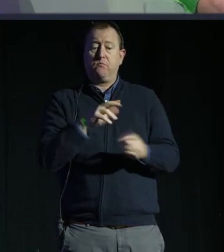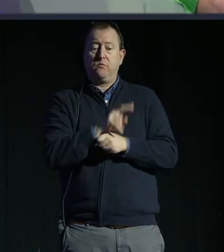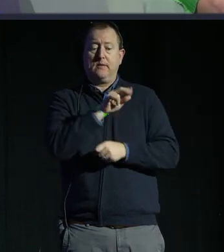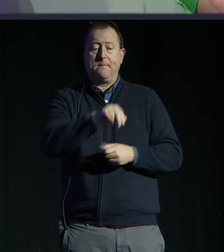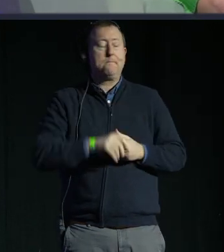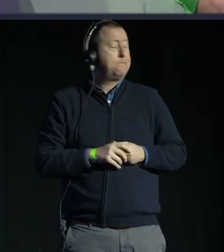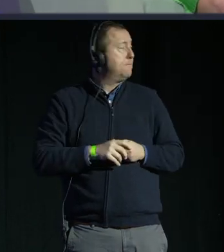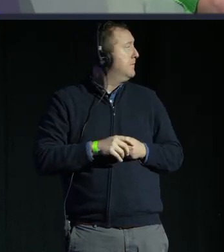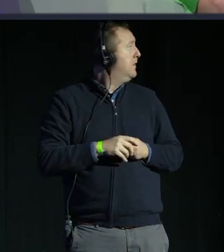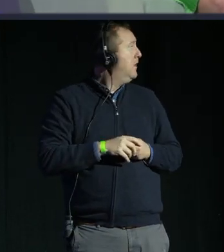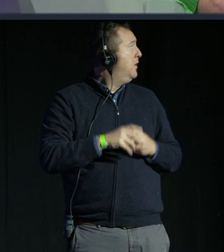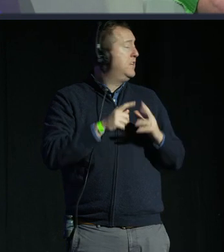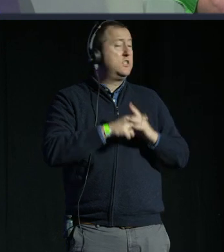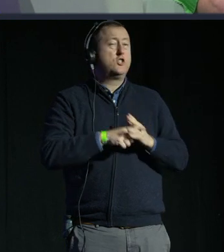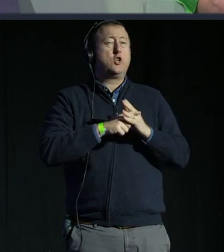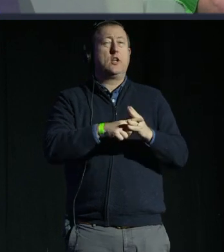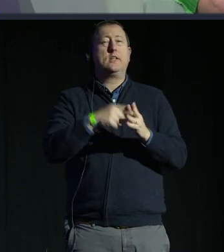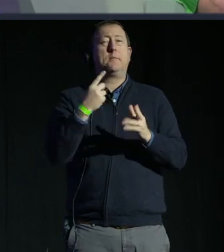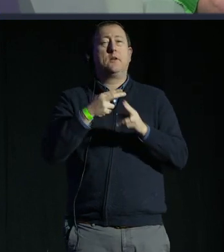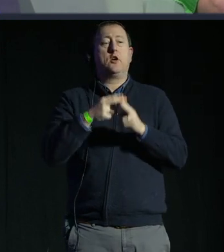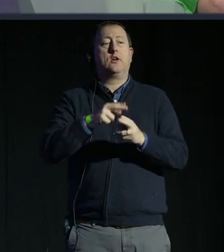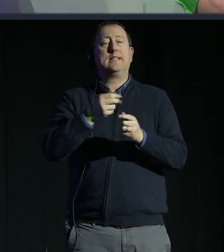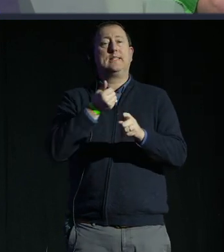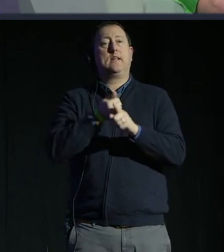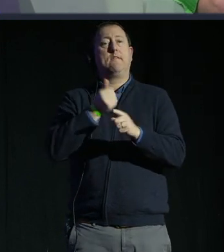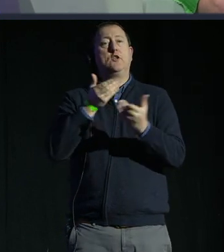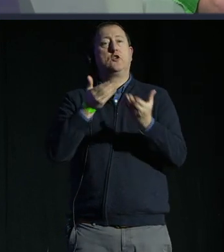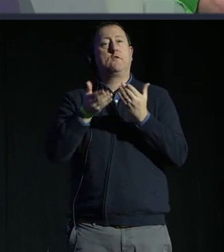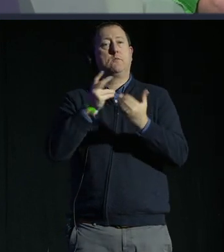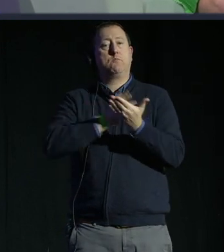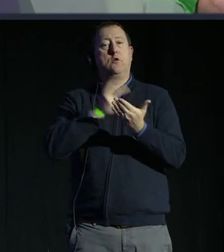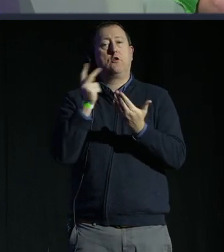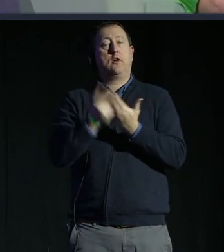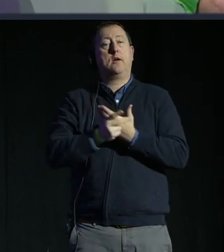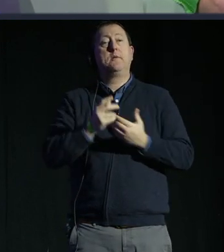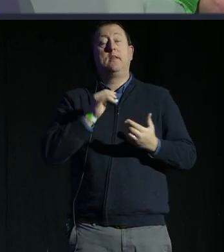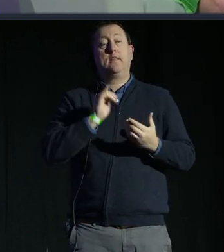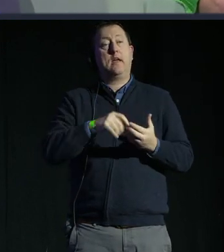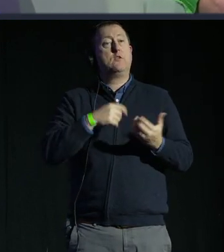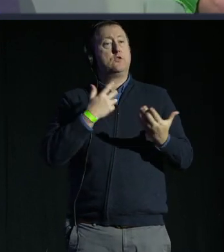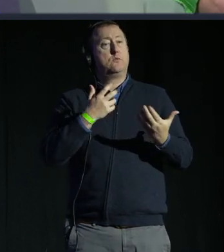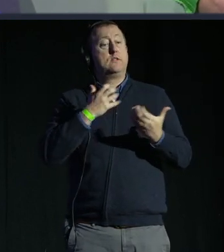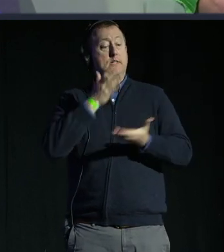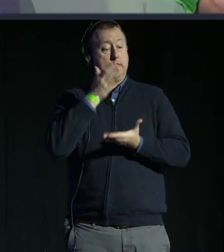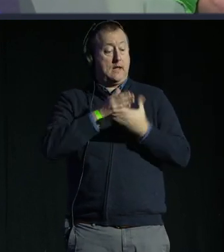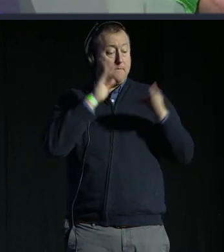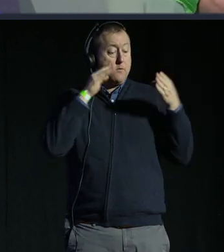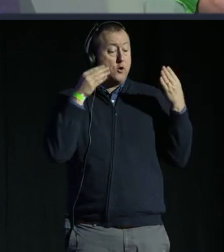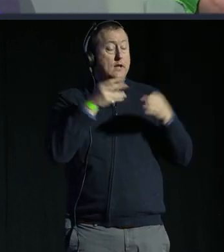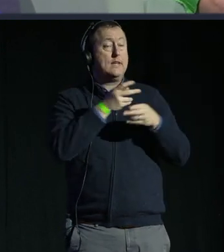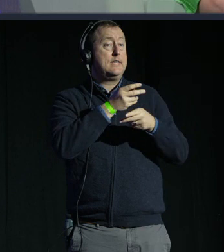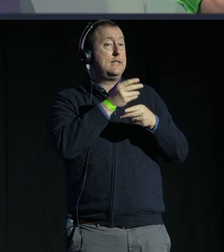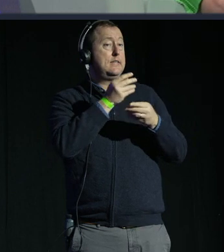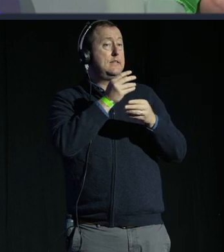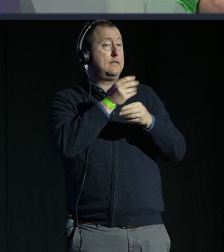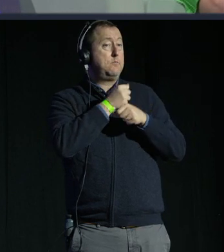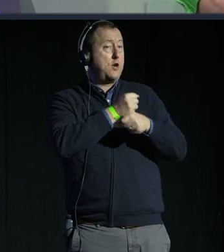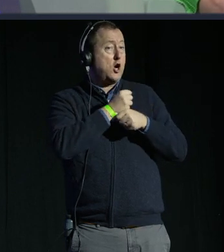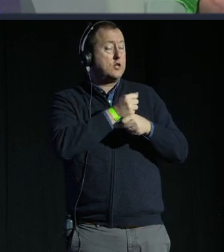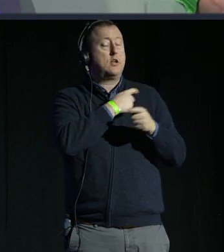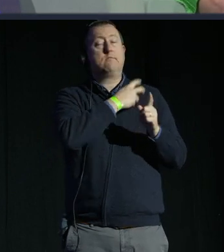We started what we called our self-service program, right? And that was a shift to focus not on data production, but on the data consumers